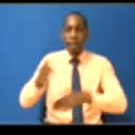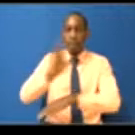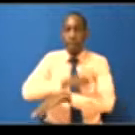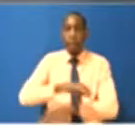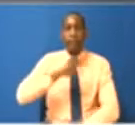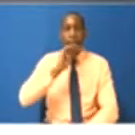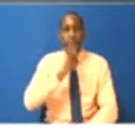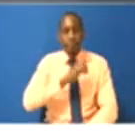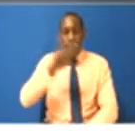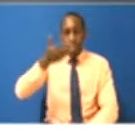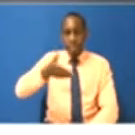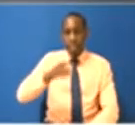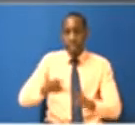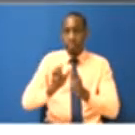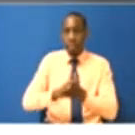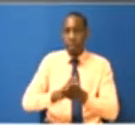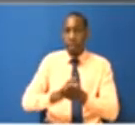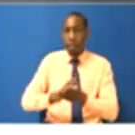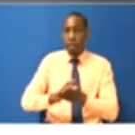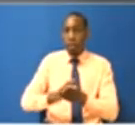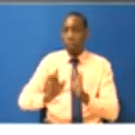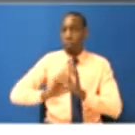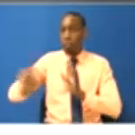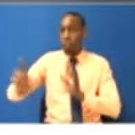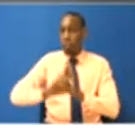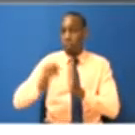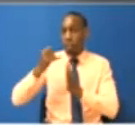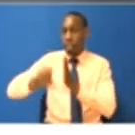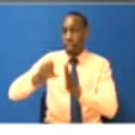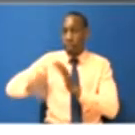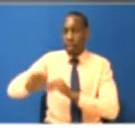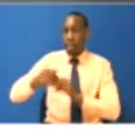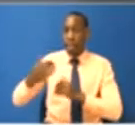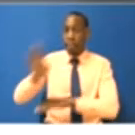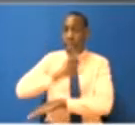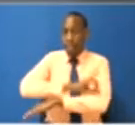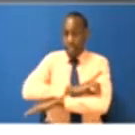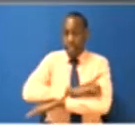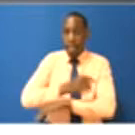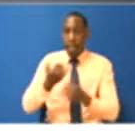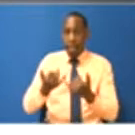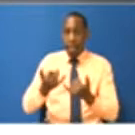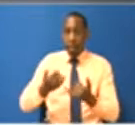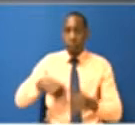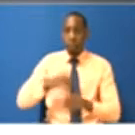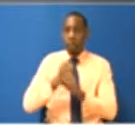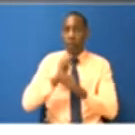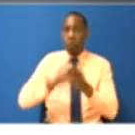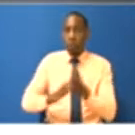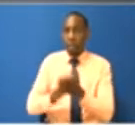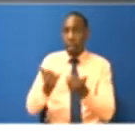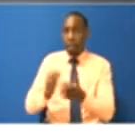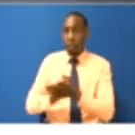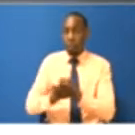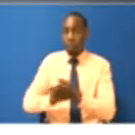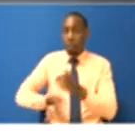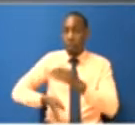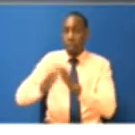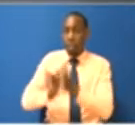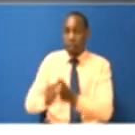die there that walk to industrial area on a day-to-day basis what are we going to do about them are we sending them to sri